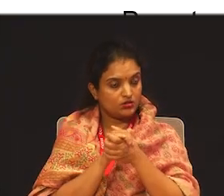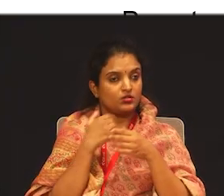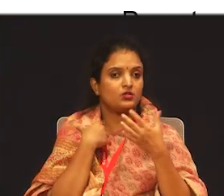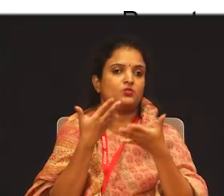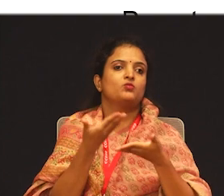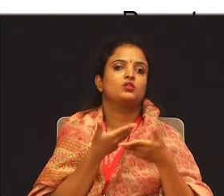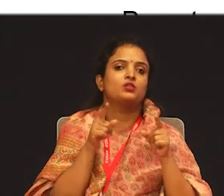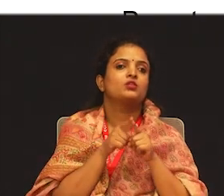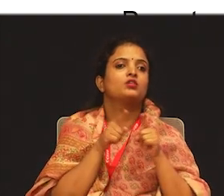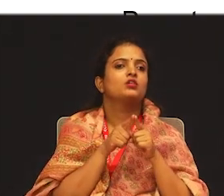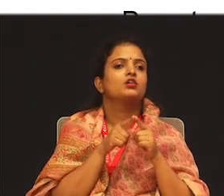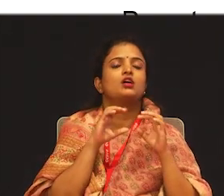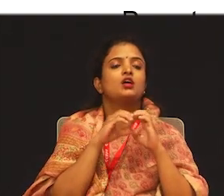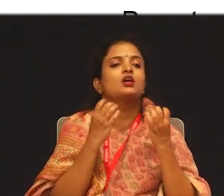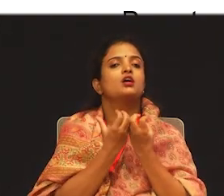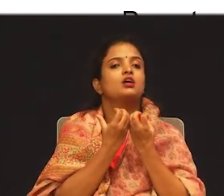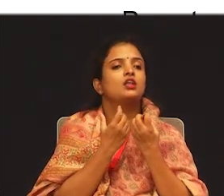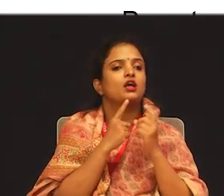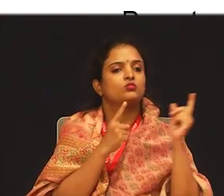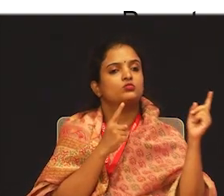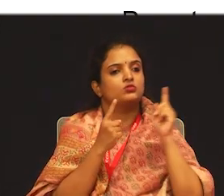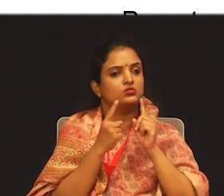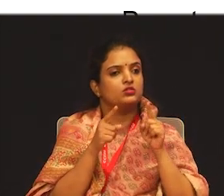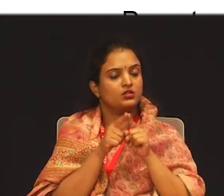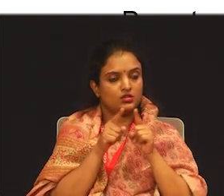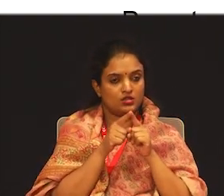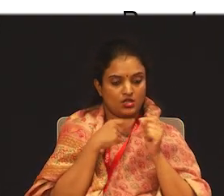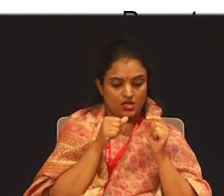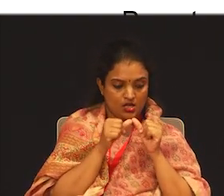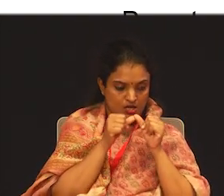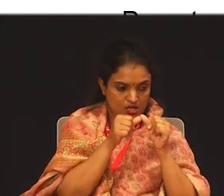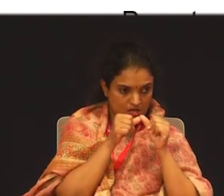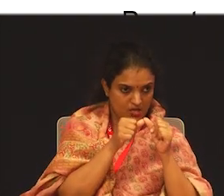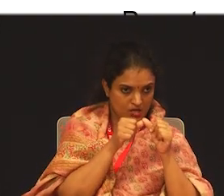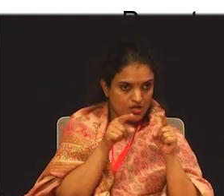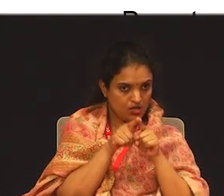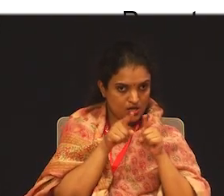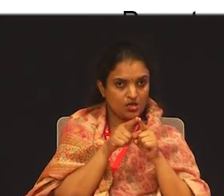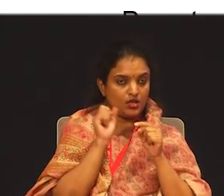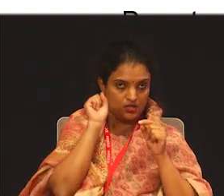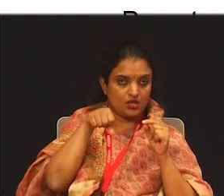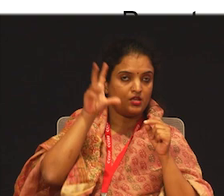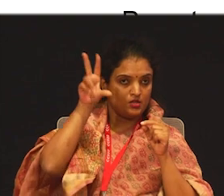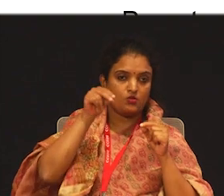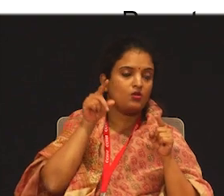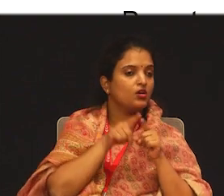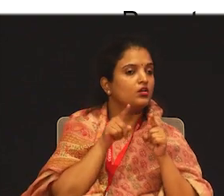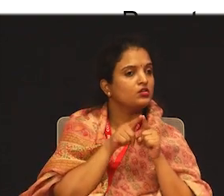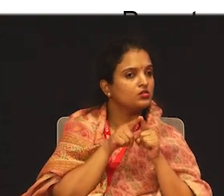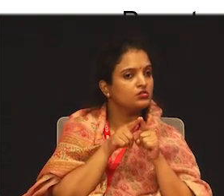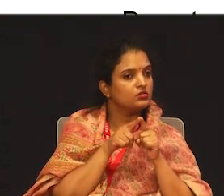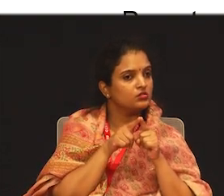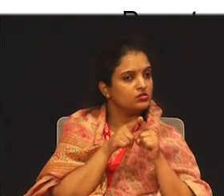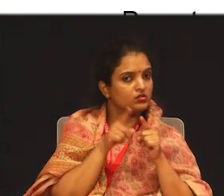welcome, accepted in the classroom, instead of answering in chorus yes and no, can I